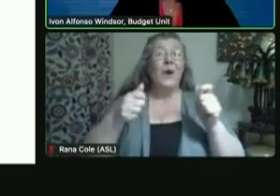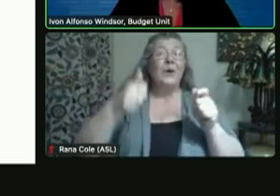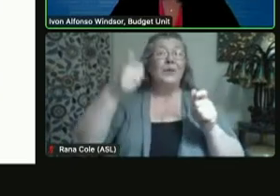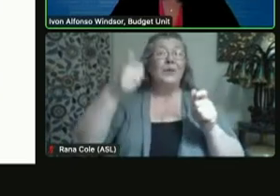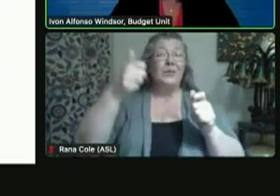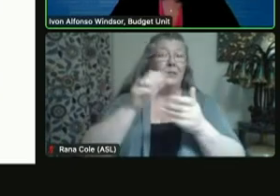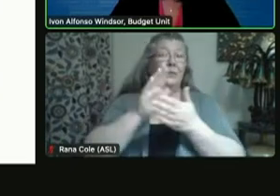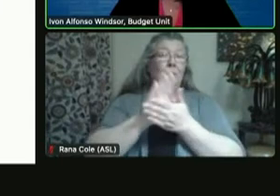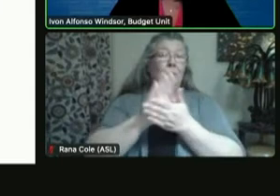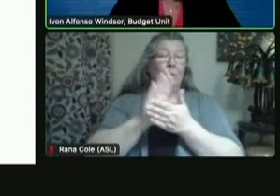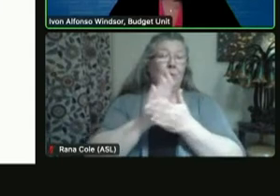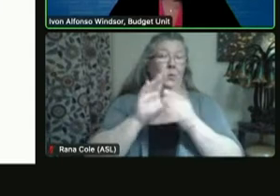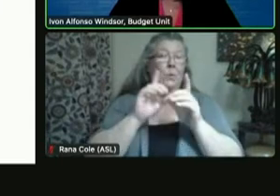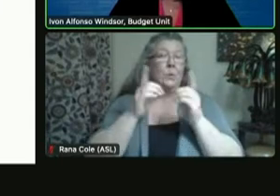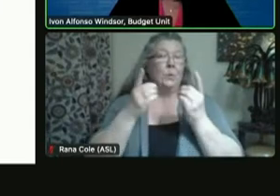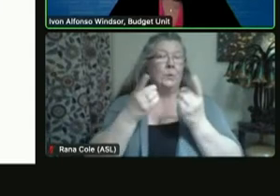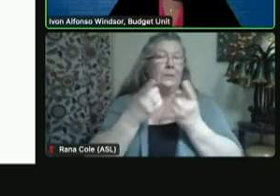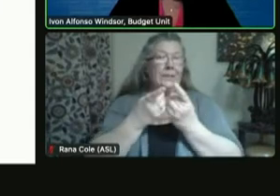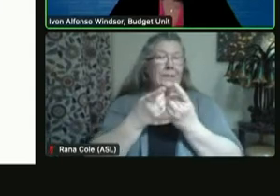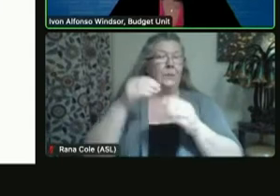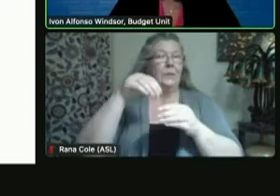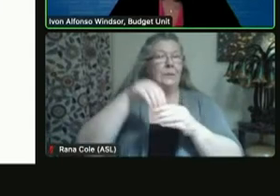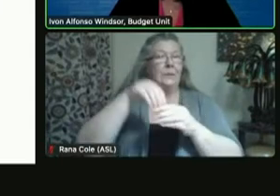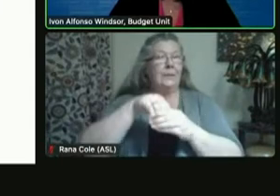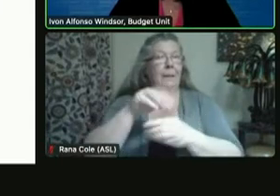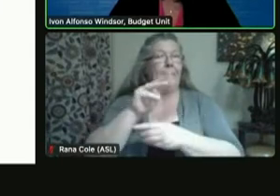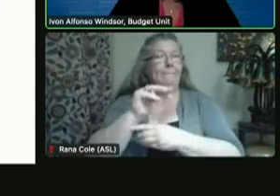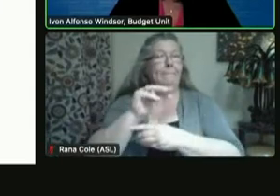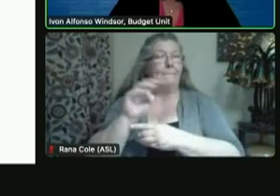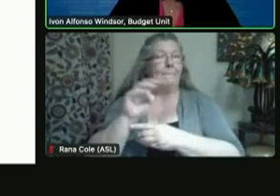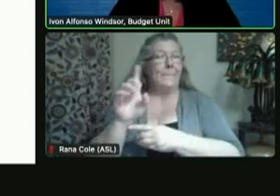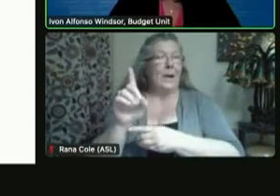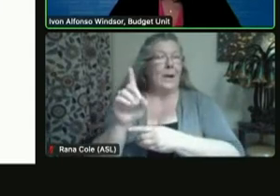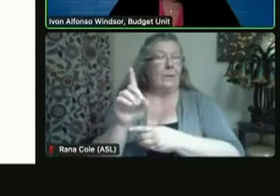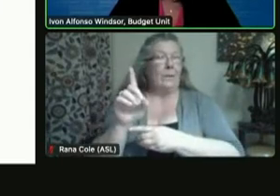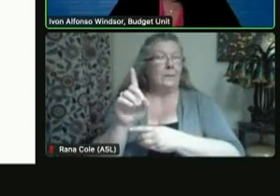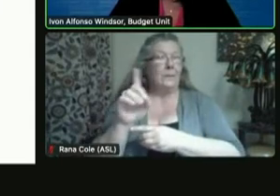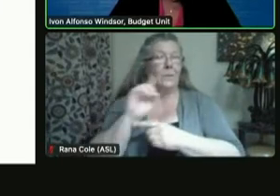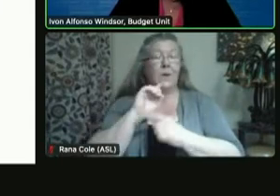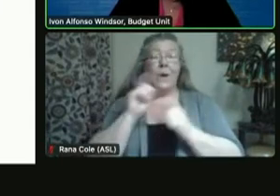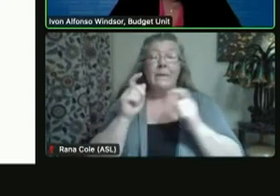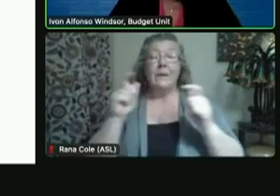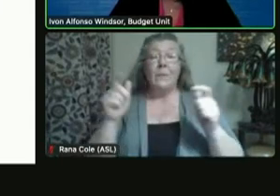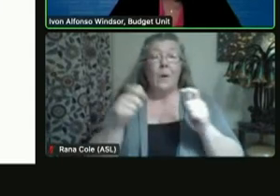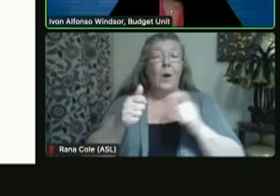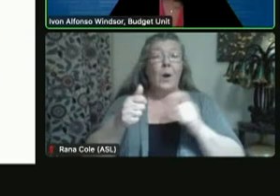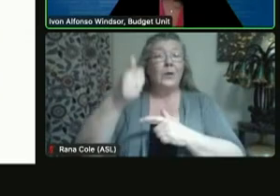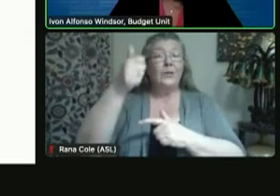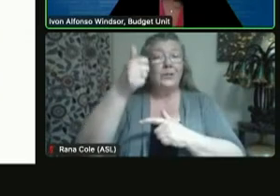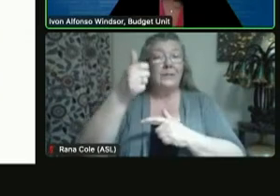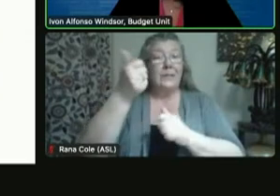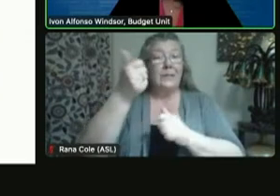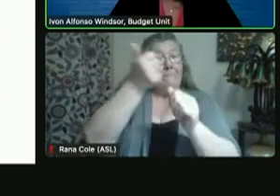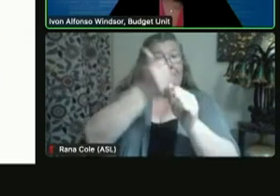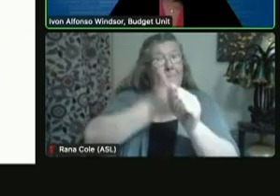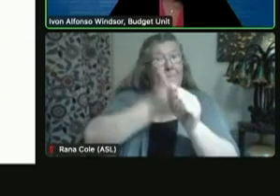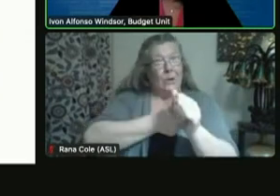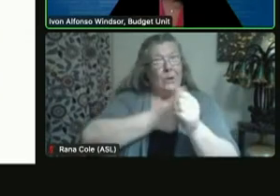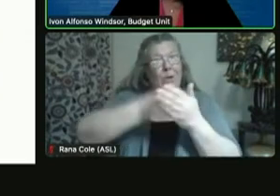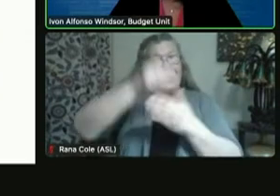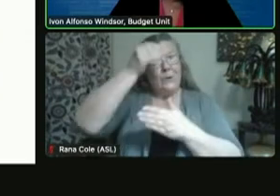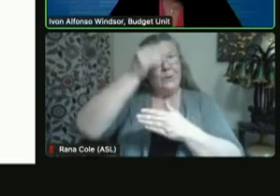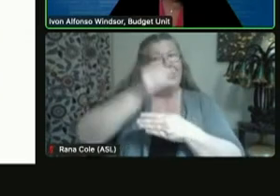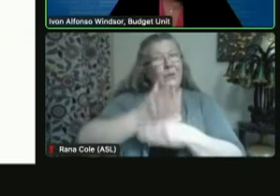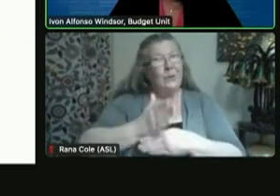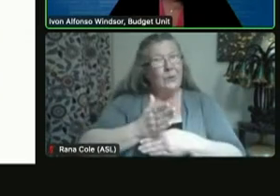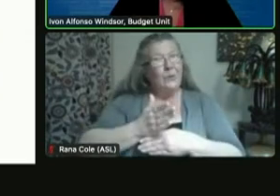funding comparison. And although we are the largest school system in Maryland, our per pupil funding compared to Baltimore